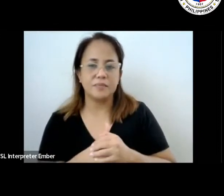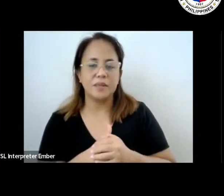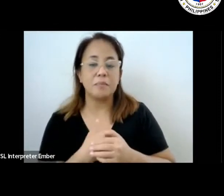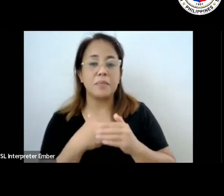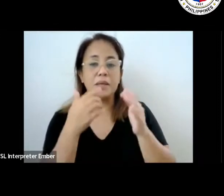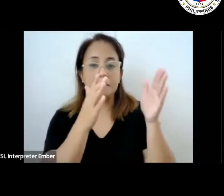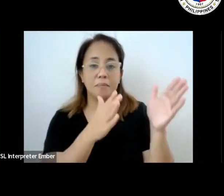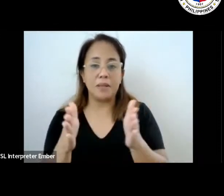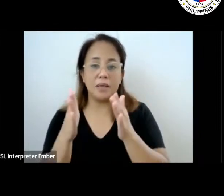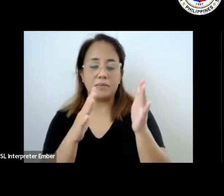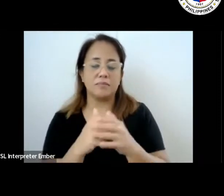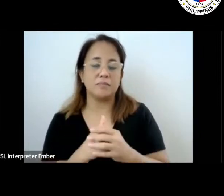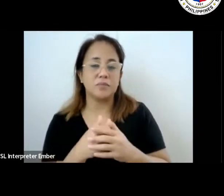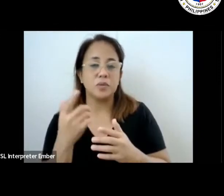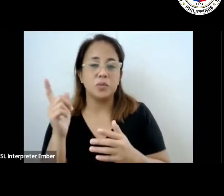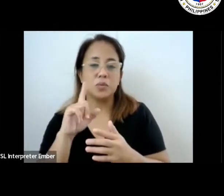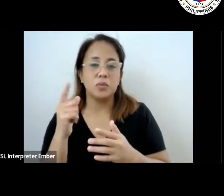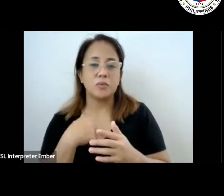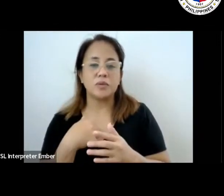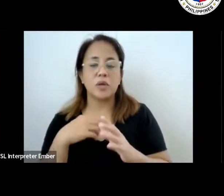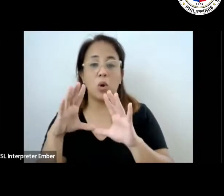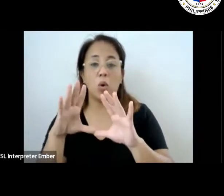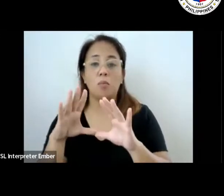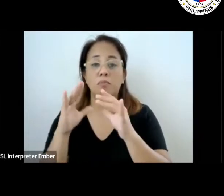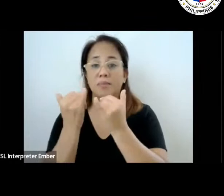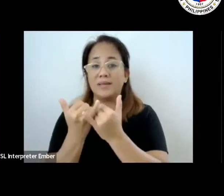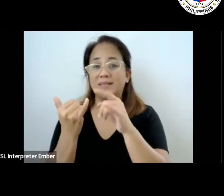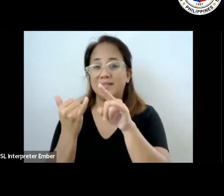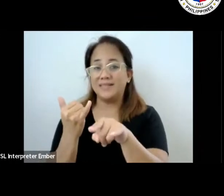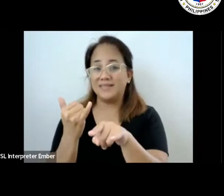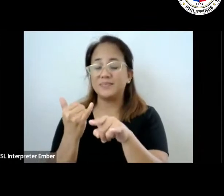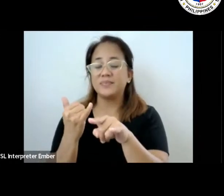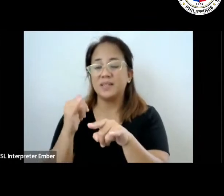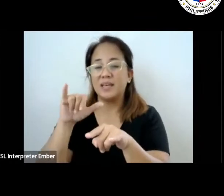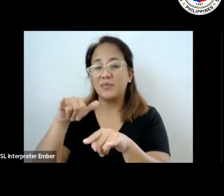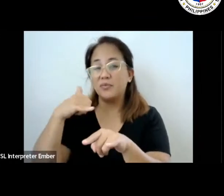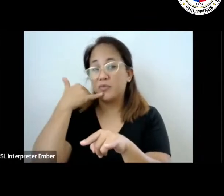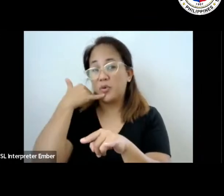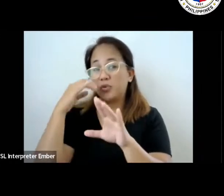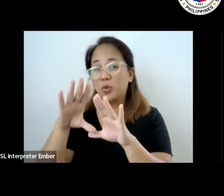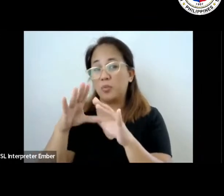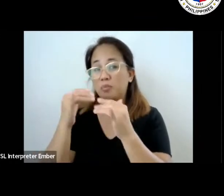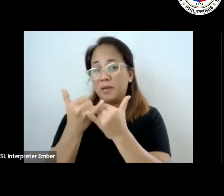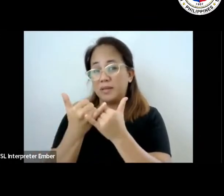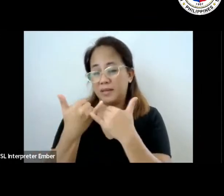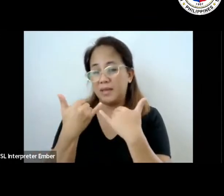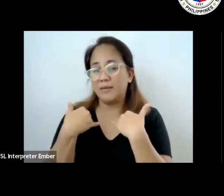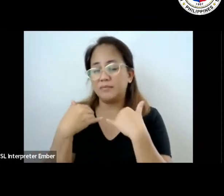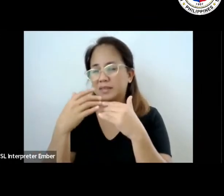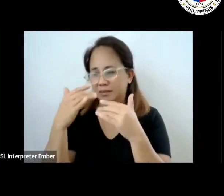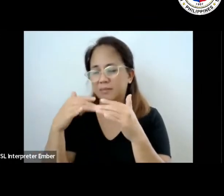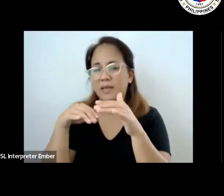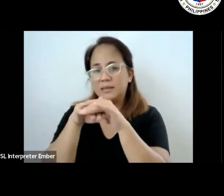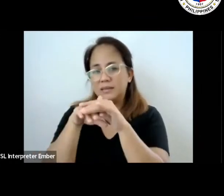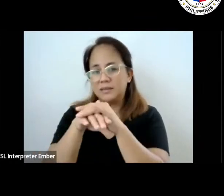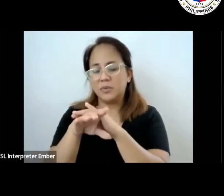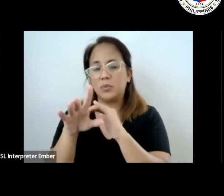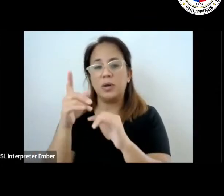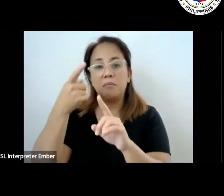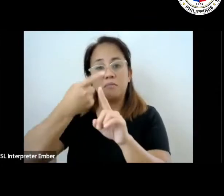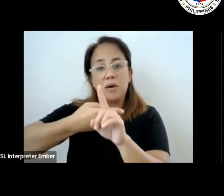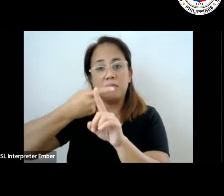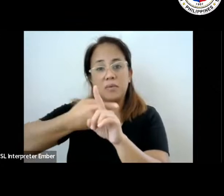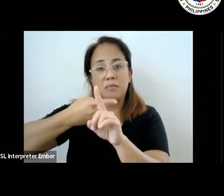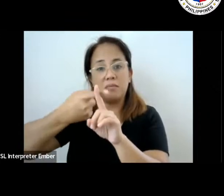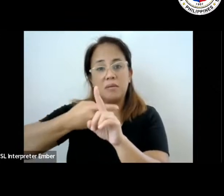with one of the telecom companies, and I have also access to internet, and the cost per month that I pay is